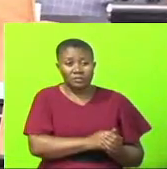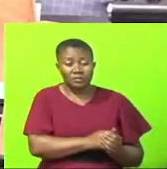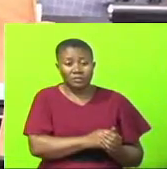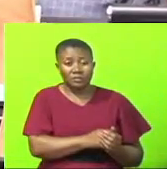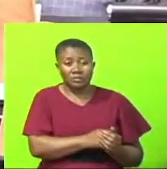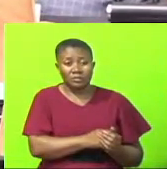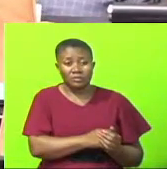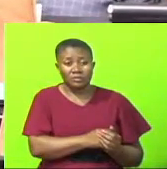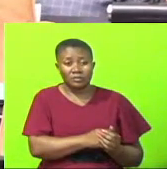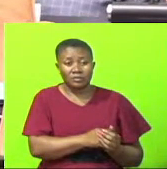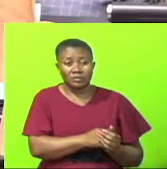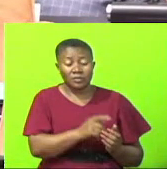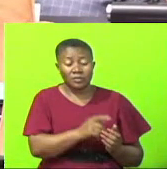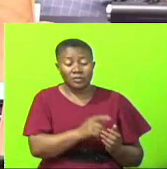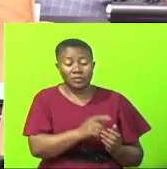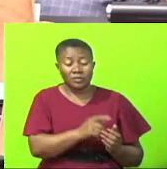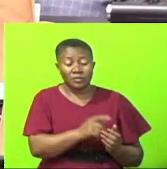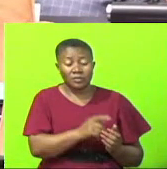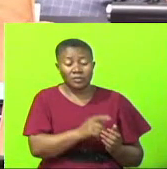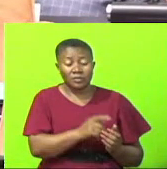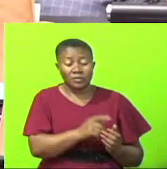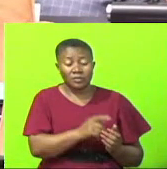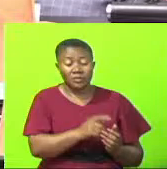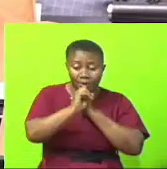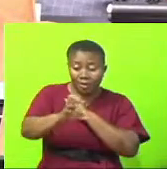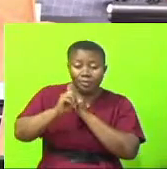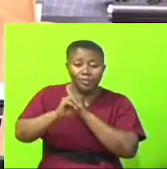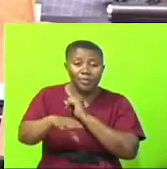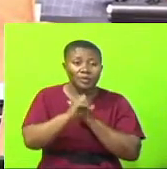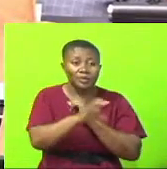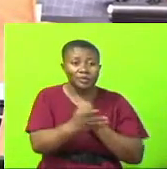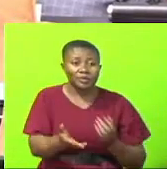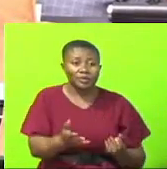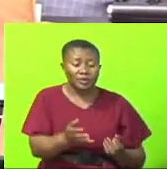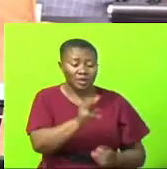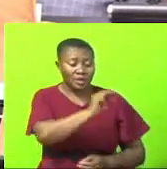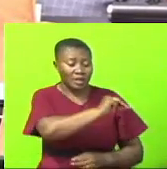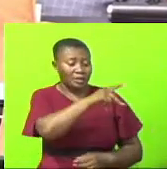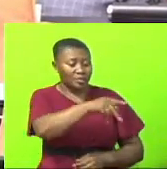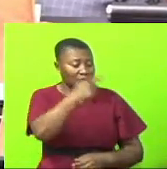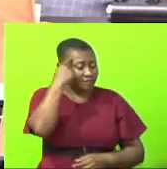that, are we suggesting that the MP for Suhum and the MP for